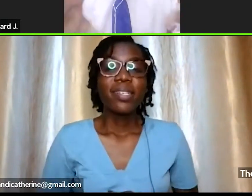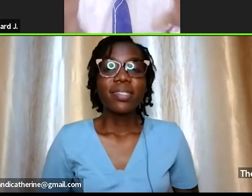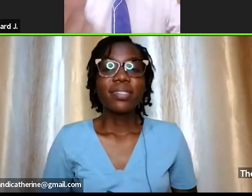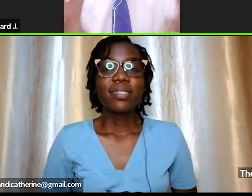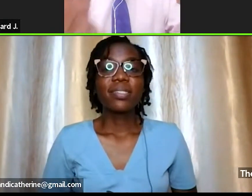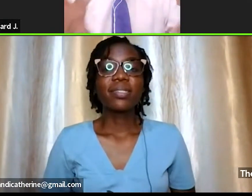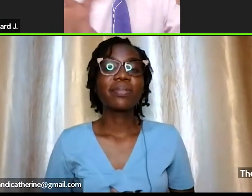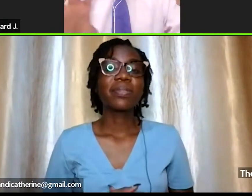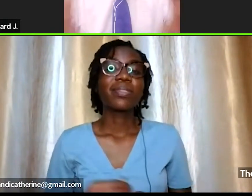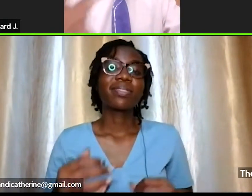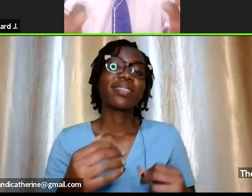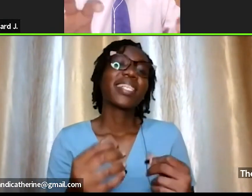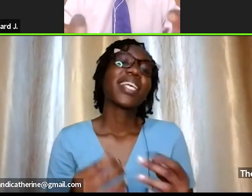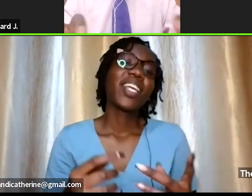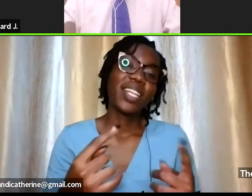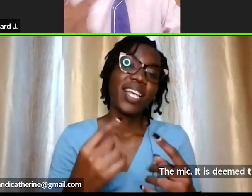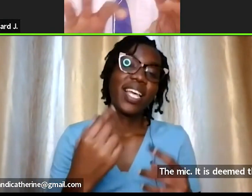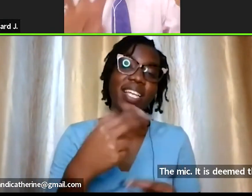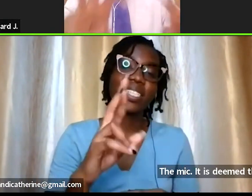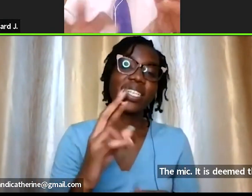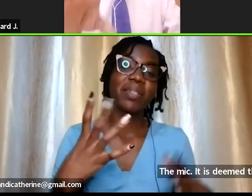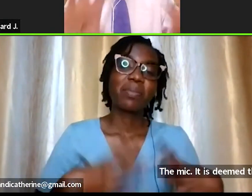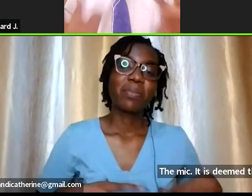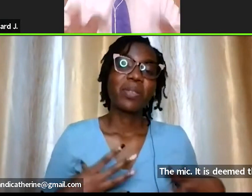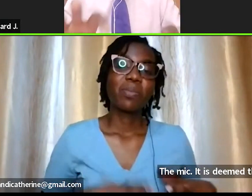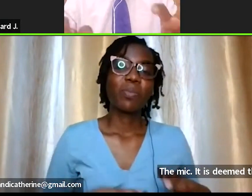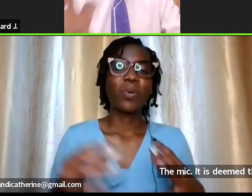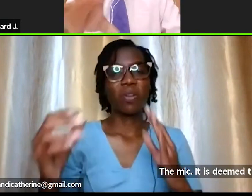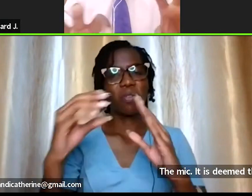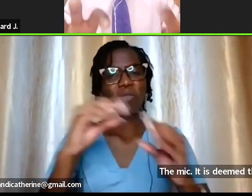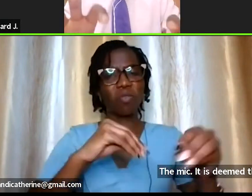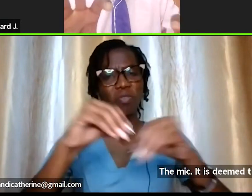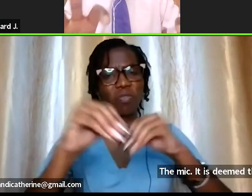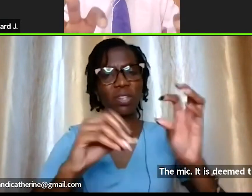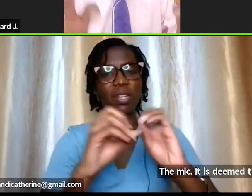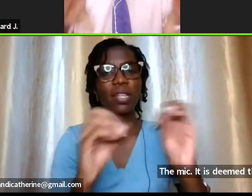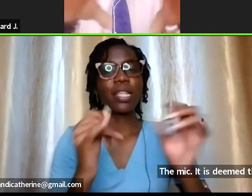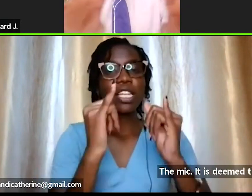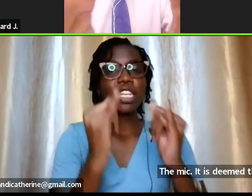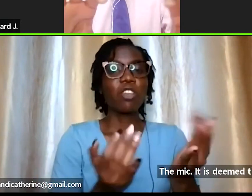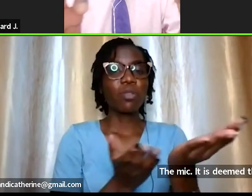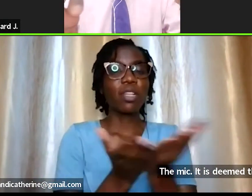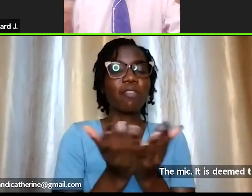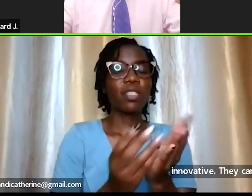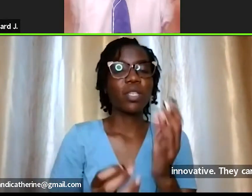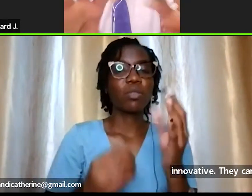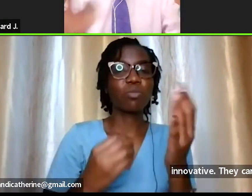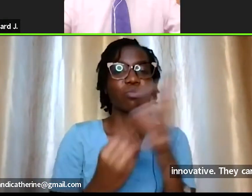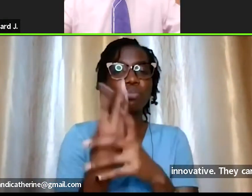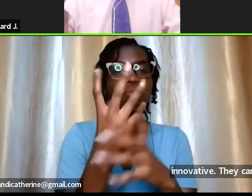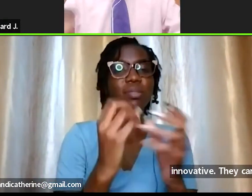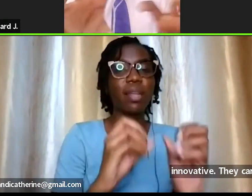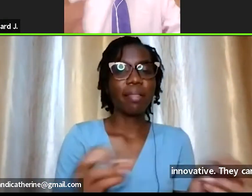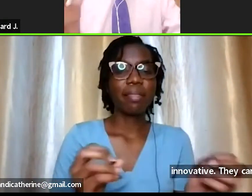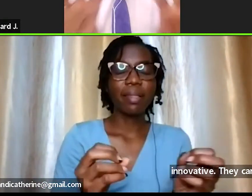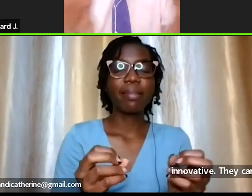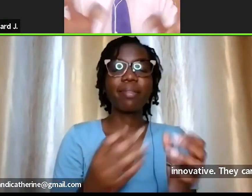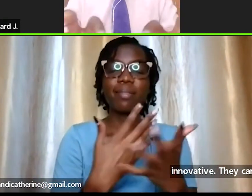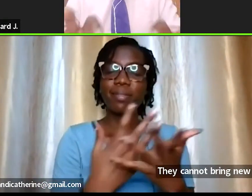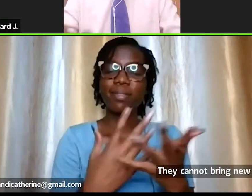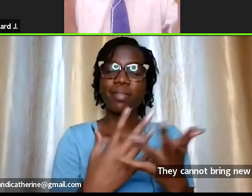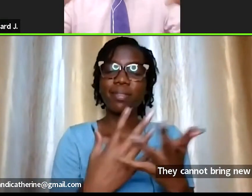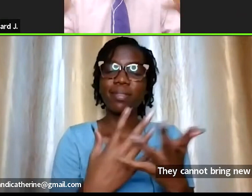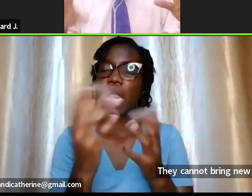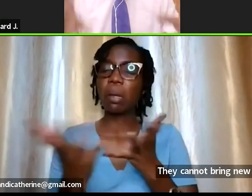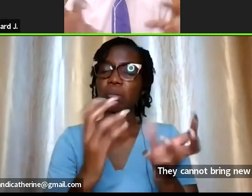that HR people are not very innovative. They cannot bring new services. They cannot bring new products within the organization. No, that is